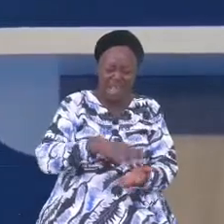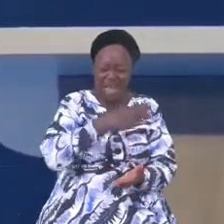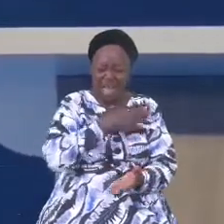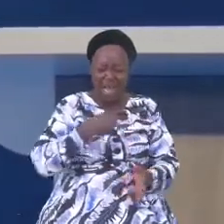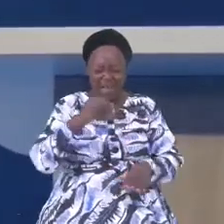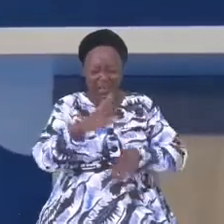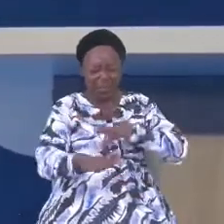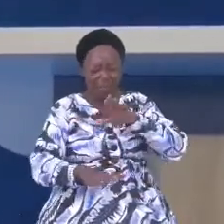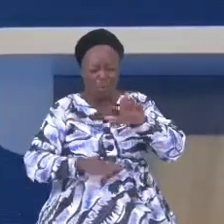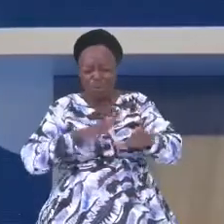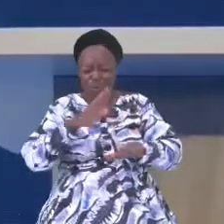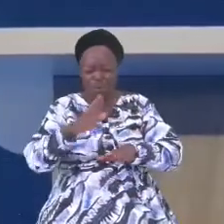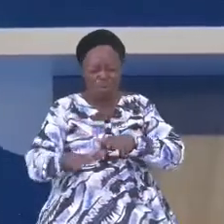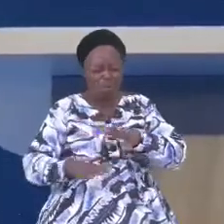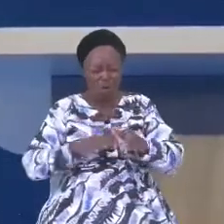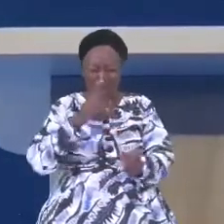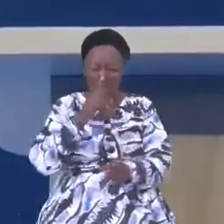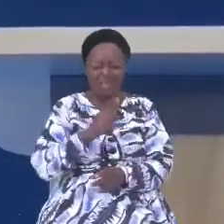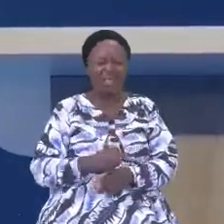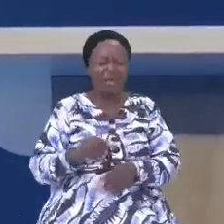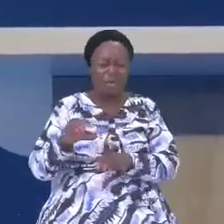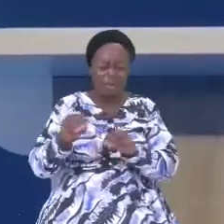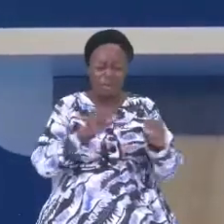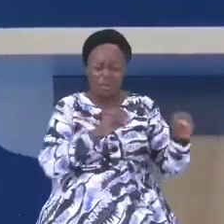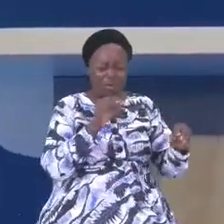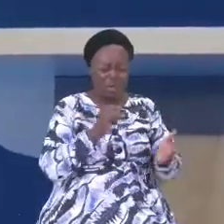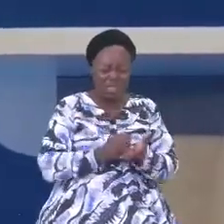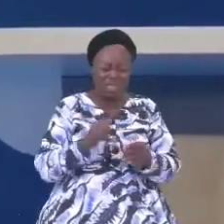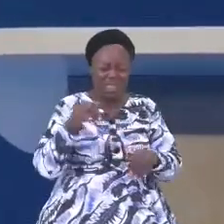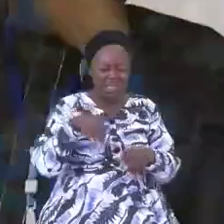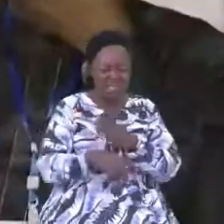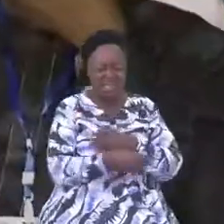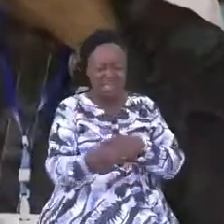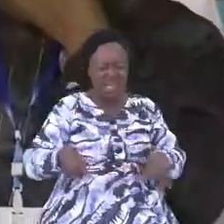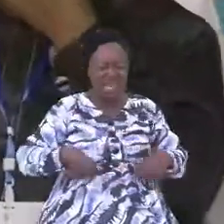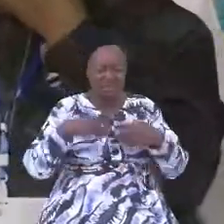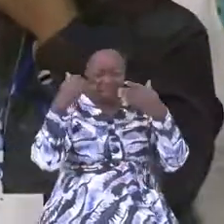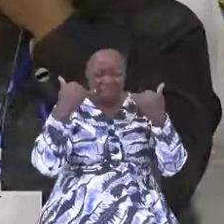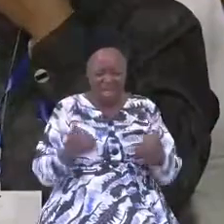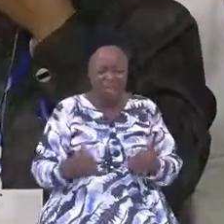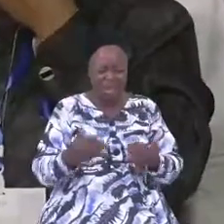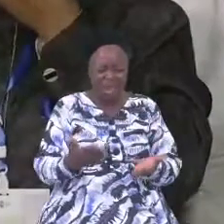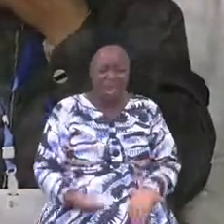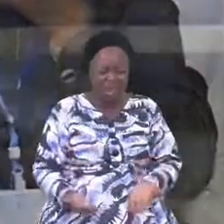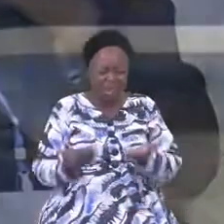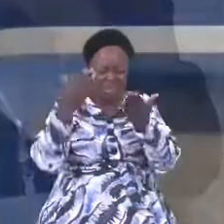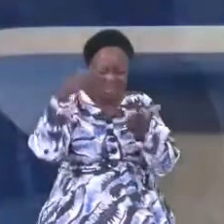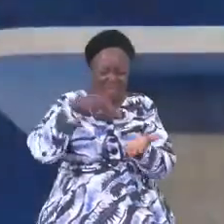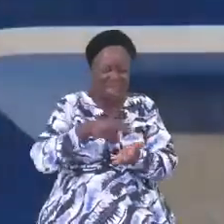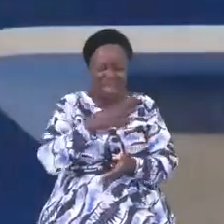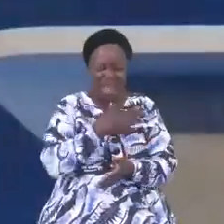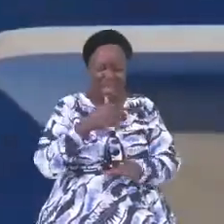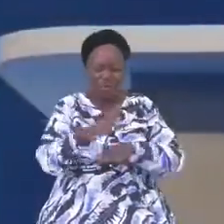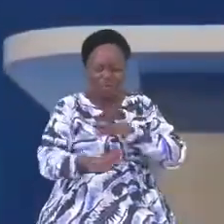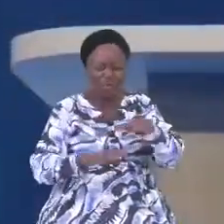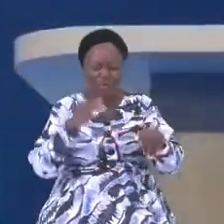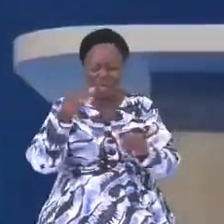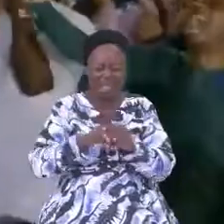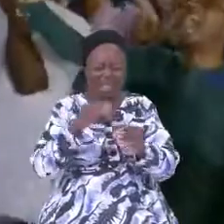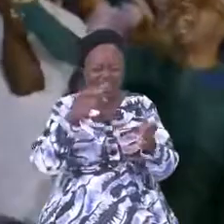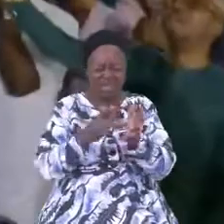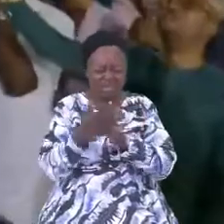walk, effect it in their lives right now. Rise up and walk in